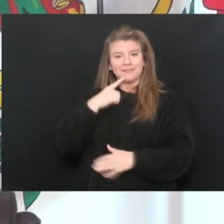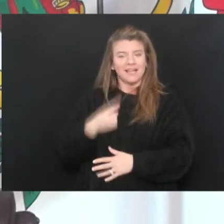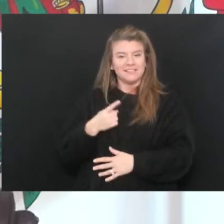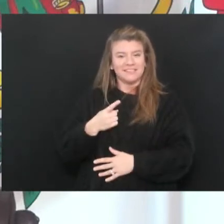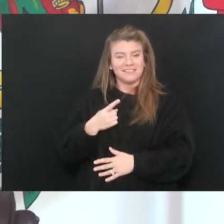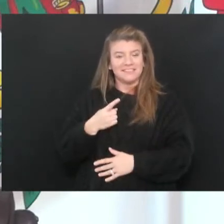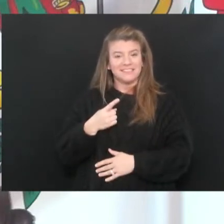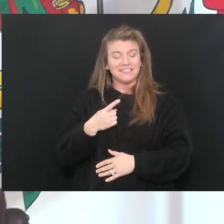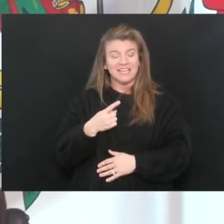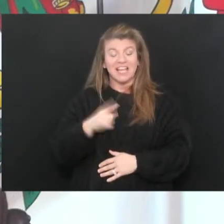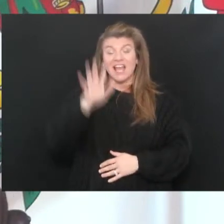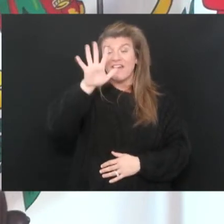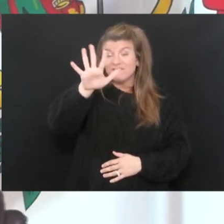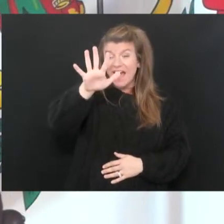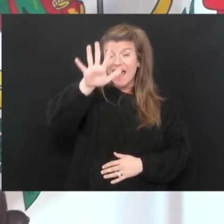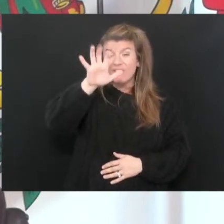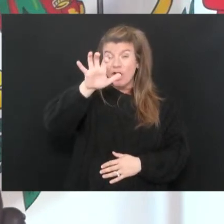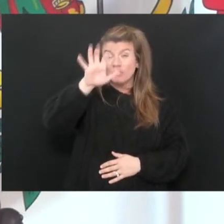Of